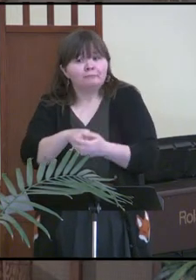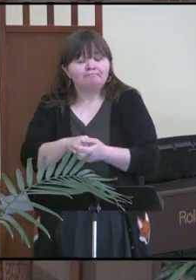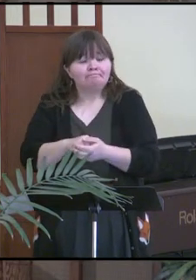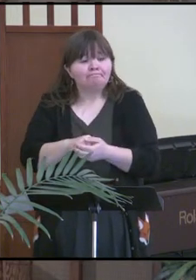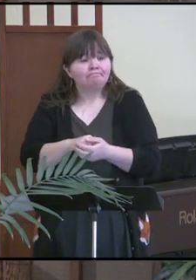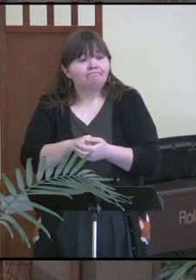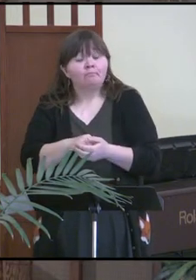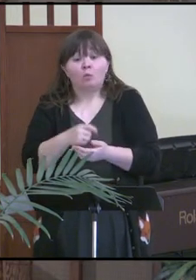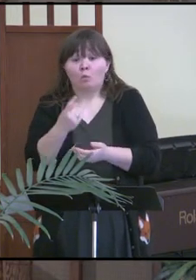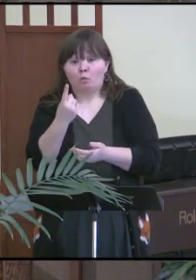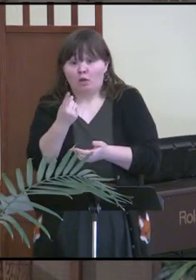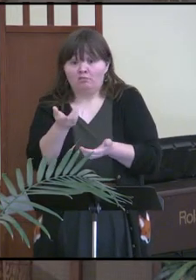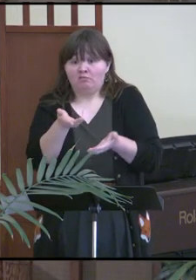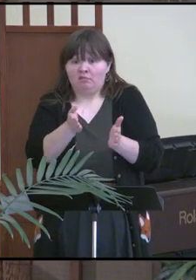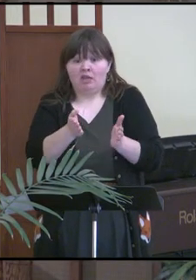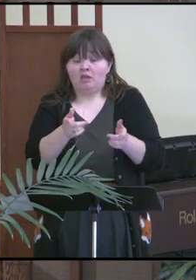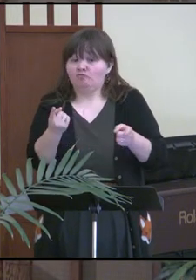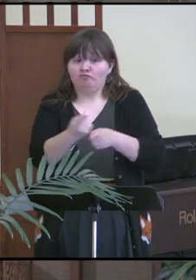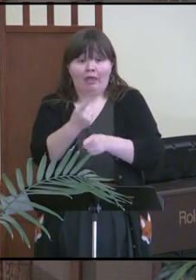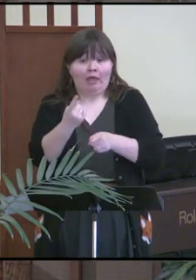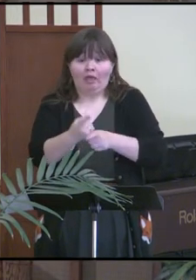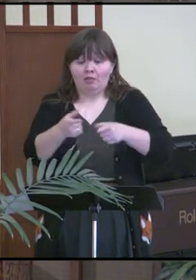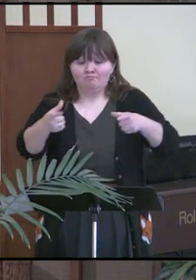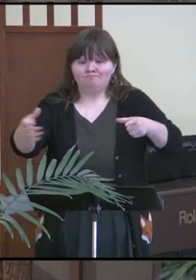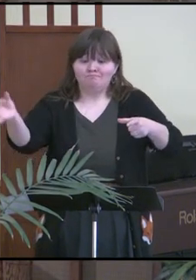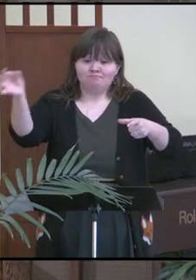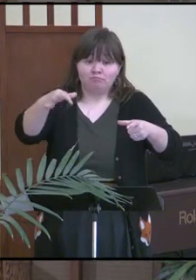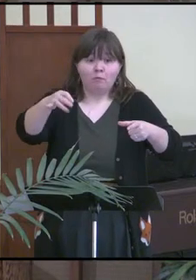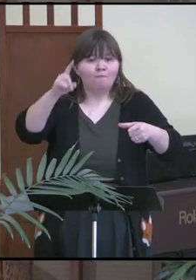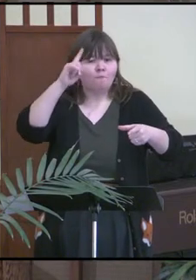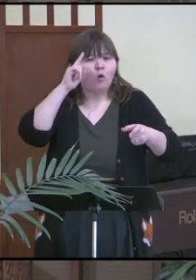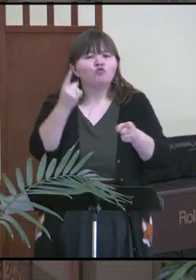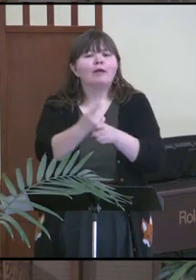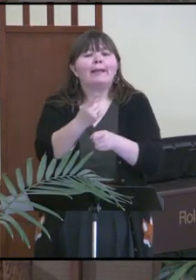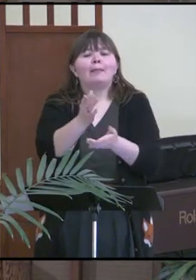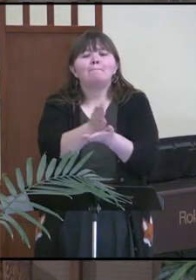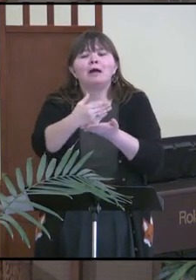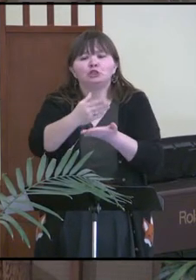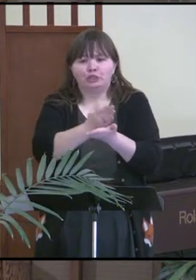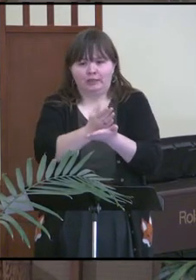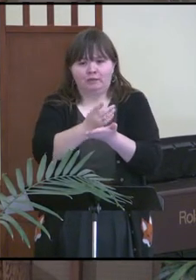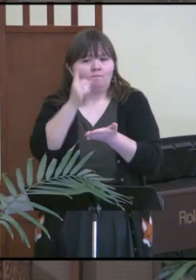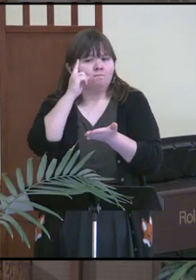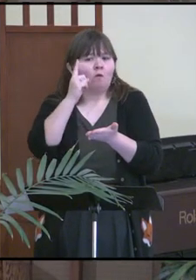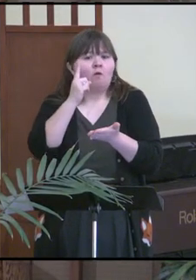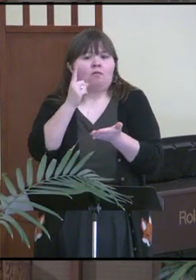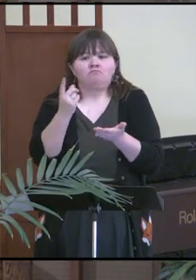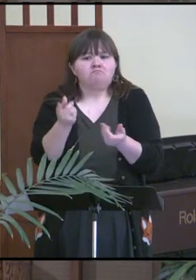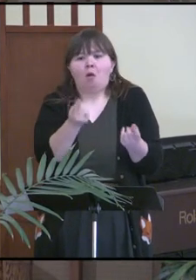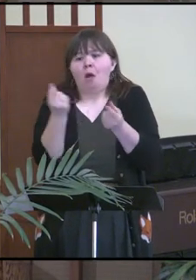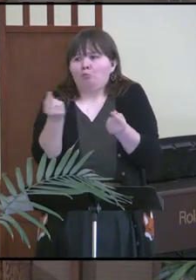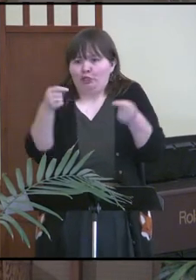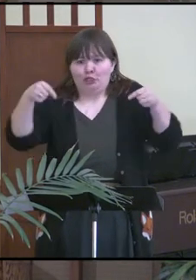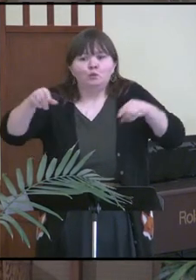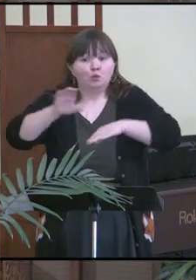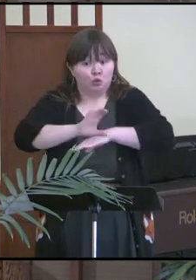morning. One is to our regular budget that helps maintain the flow of operations